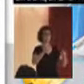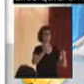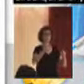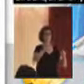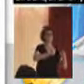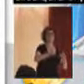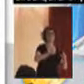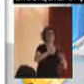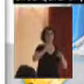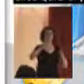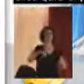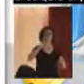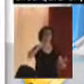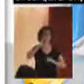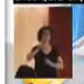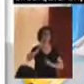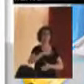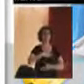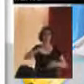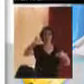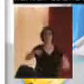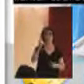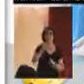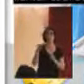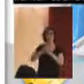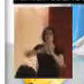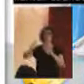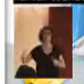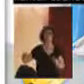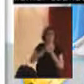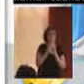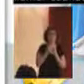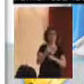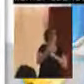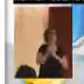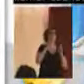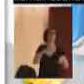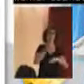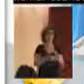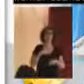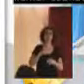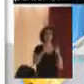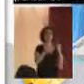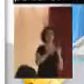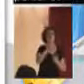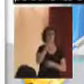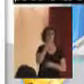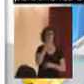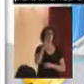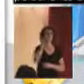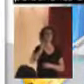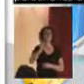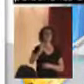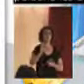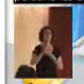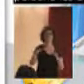and hearing and visual disability, but totally inappropriate for people with